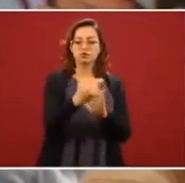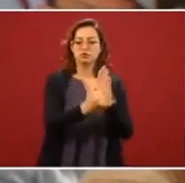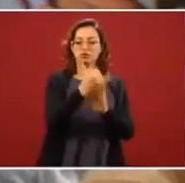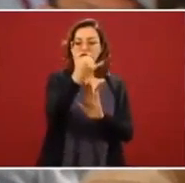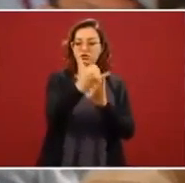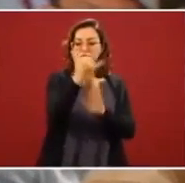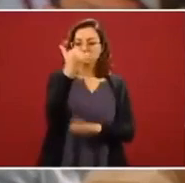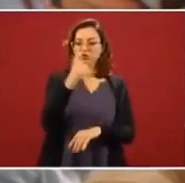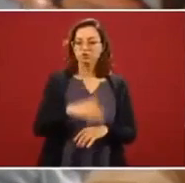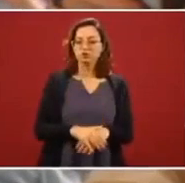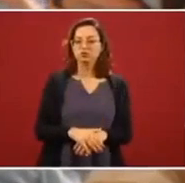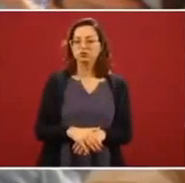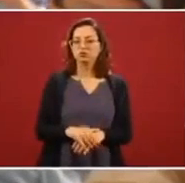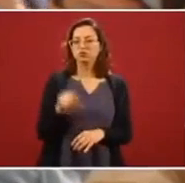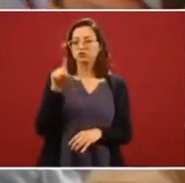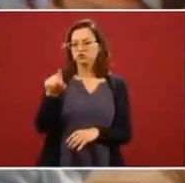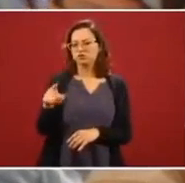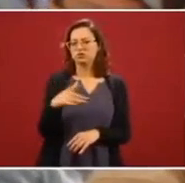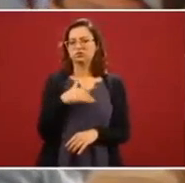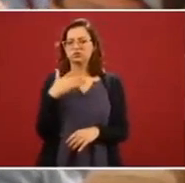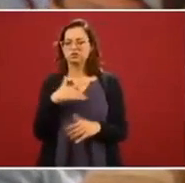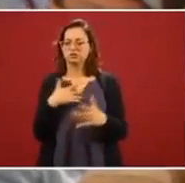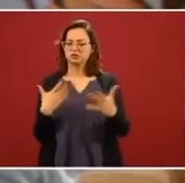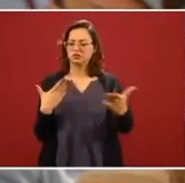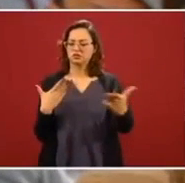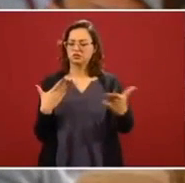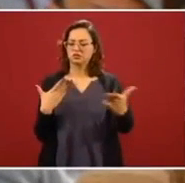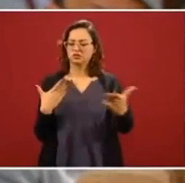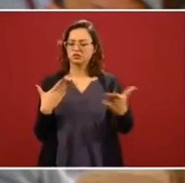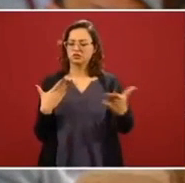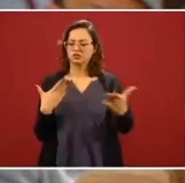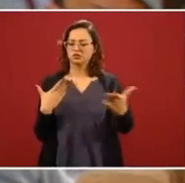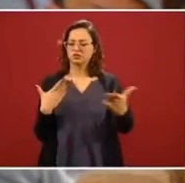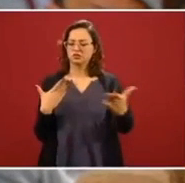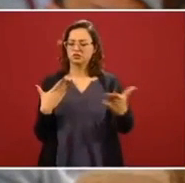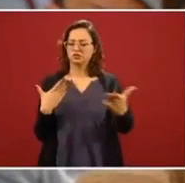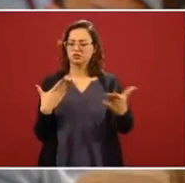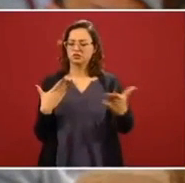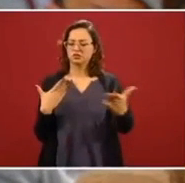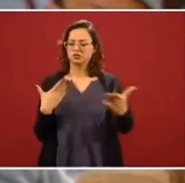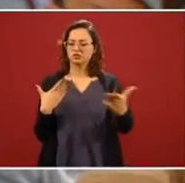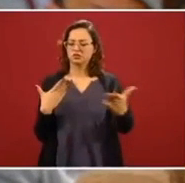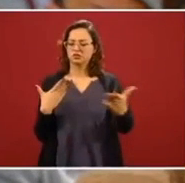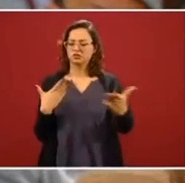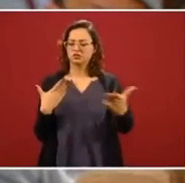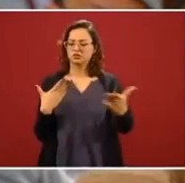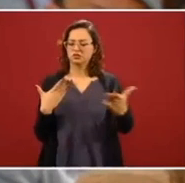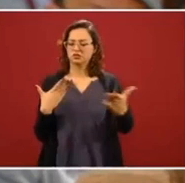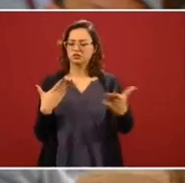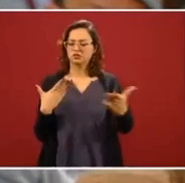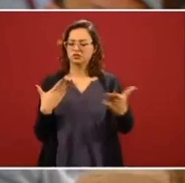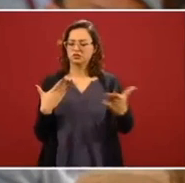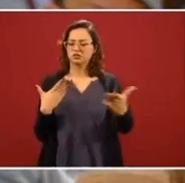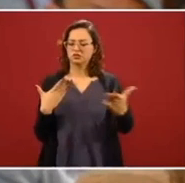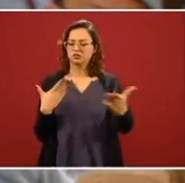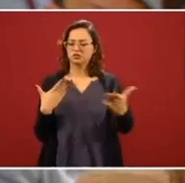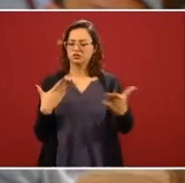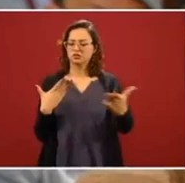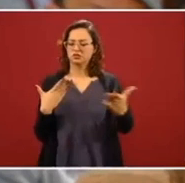Usted dice que no son buenas las comparaciones, pero sí son muy ilustrativas. You say that it's not good to compare, but it is